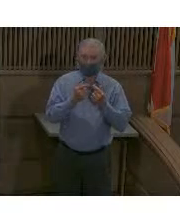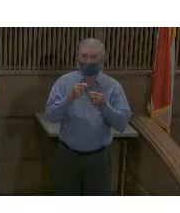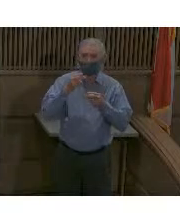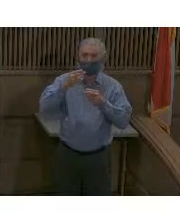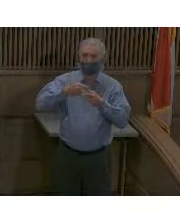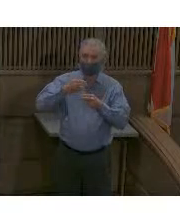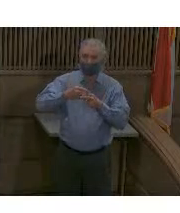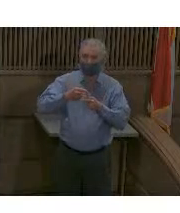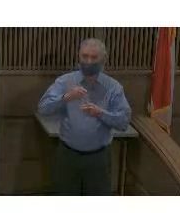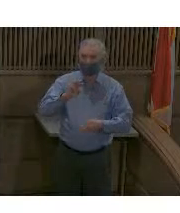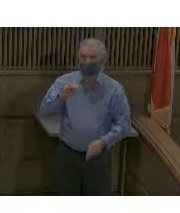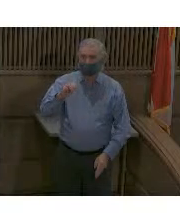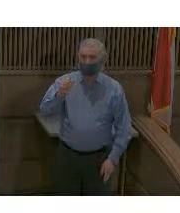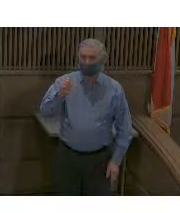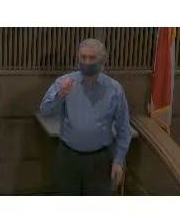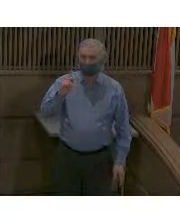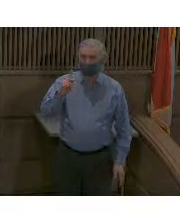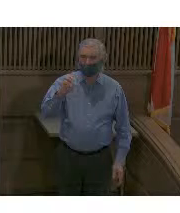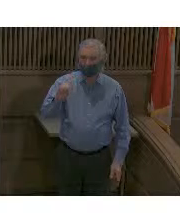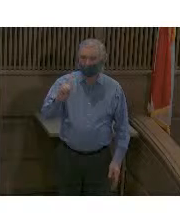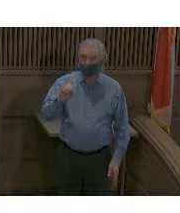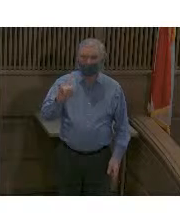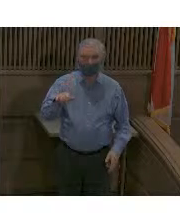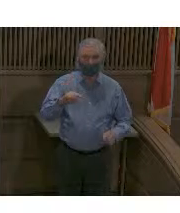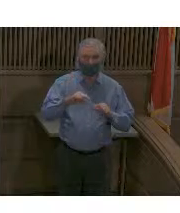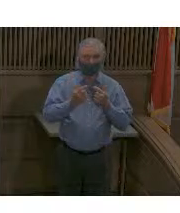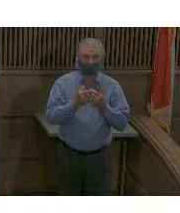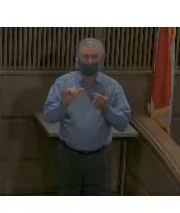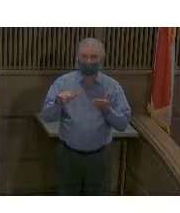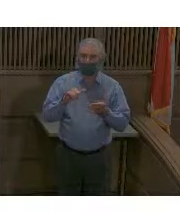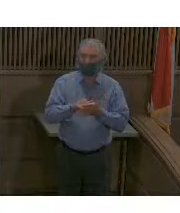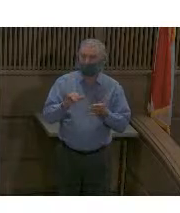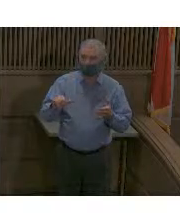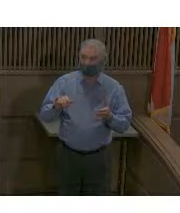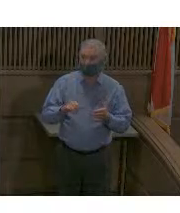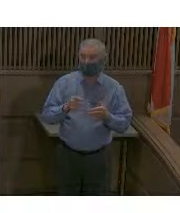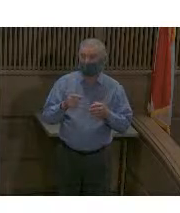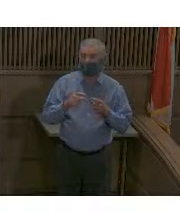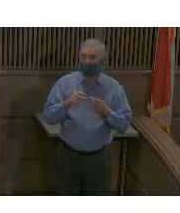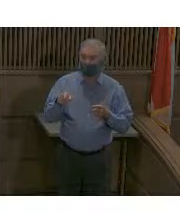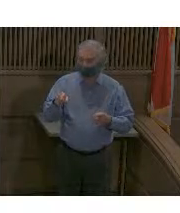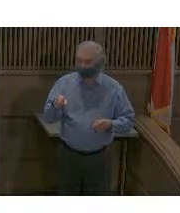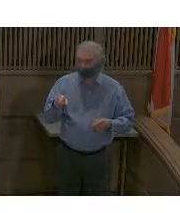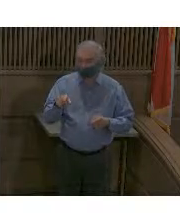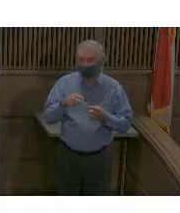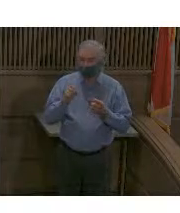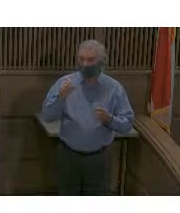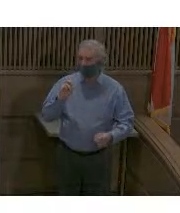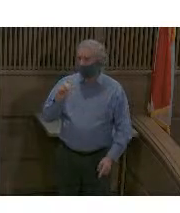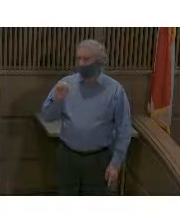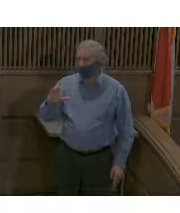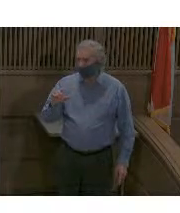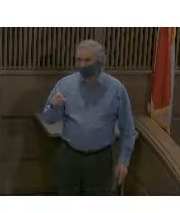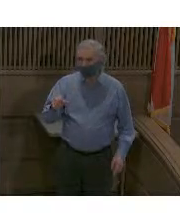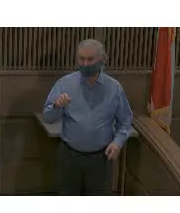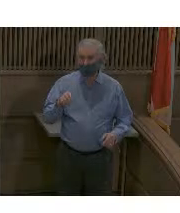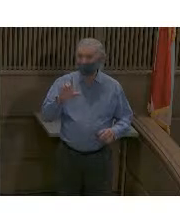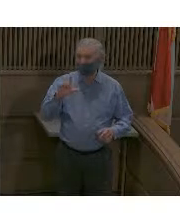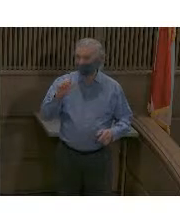MAKO, M-A-K-O. This is an organization that comes out of North Carolina. They are primarily a